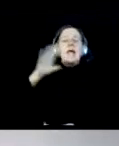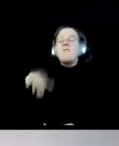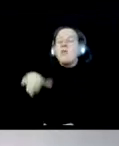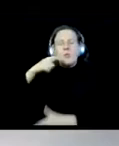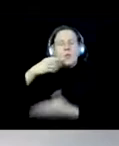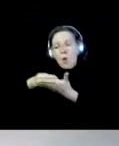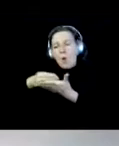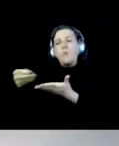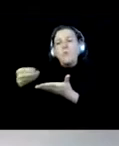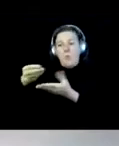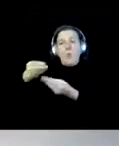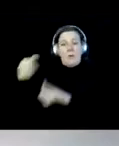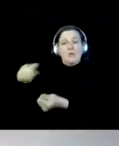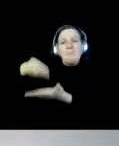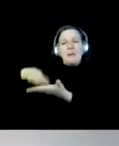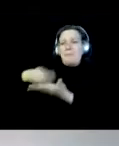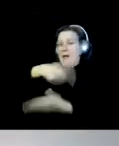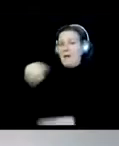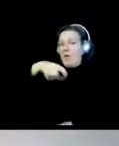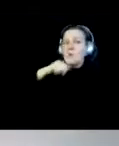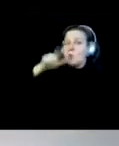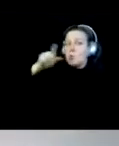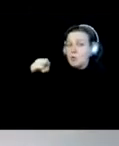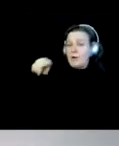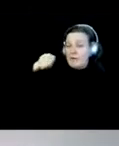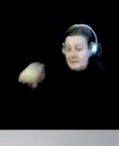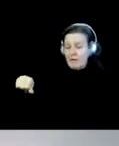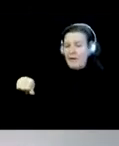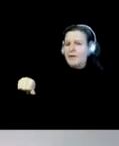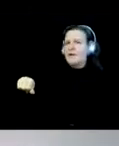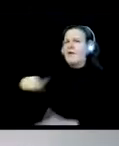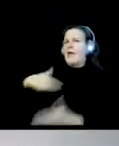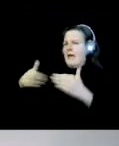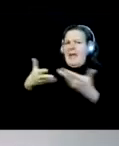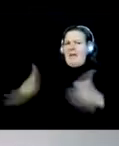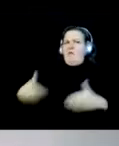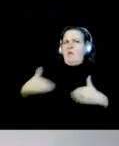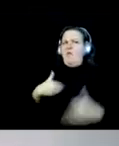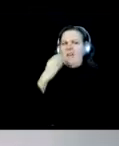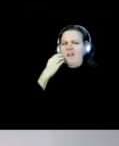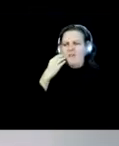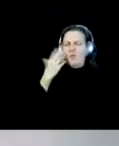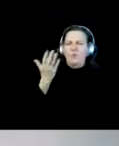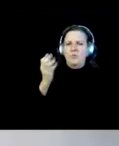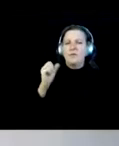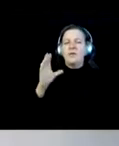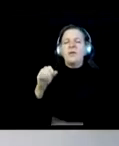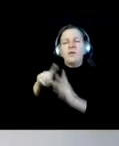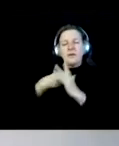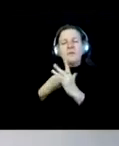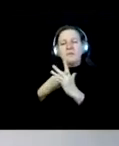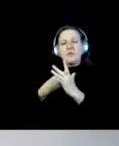need to spend, and even though you already have it. And so I started kind of compiling text,